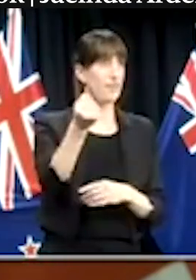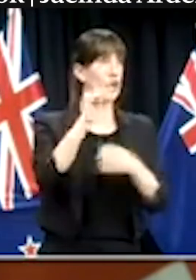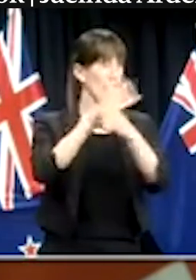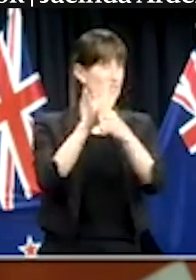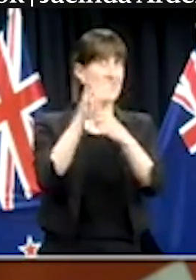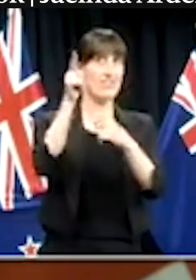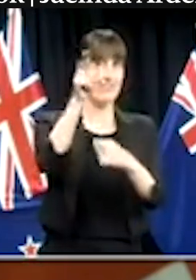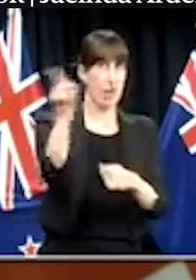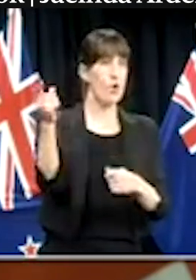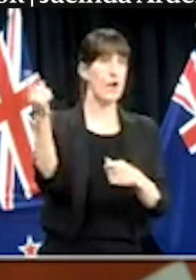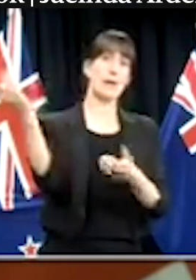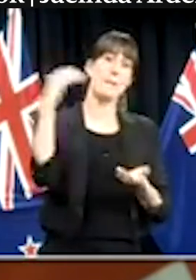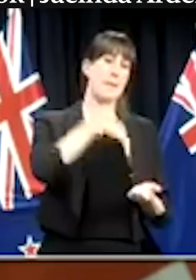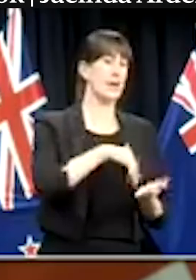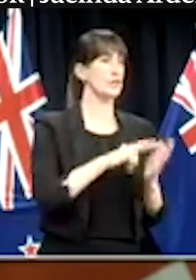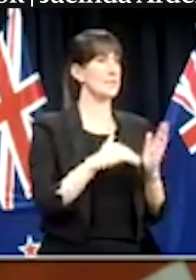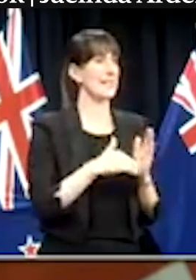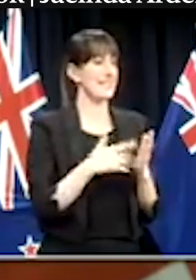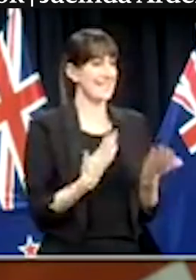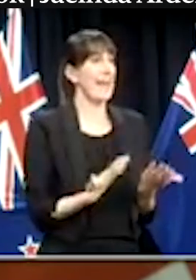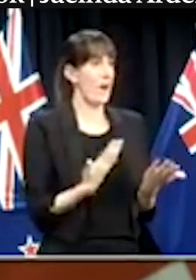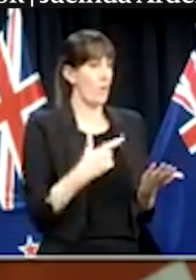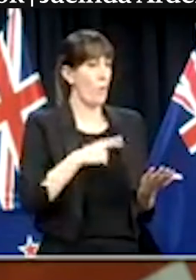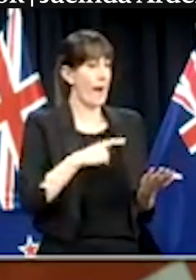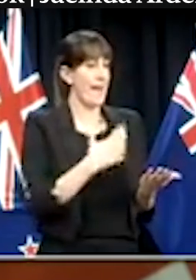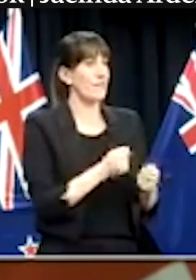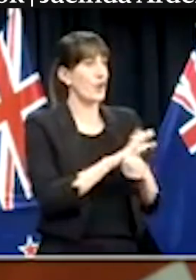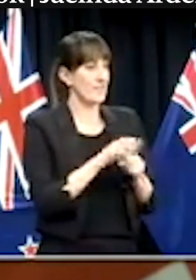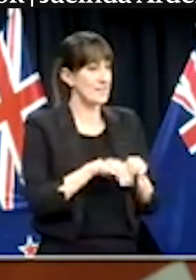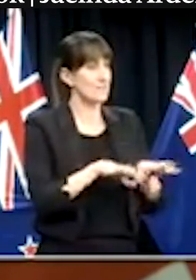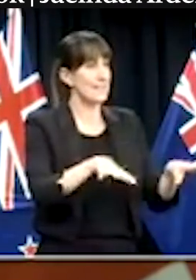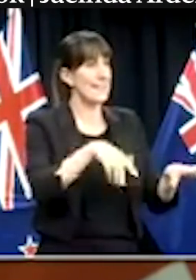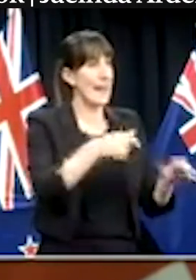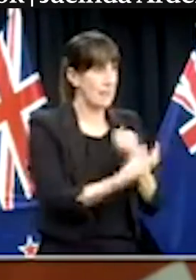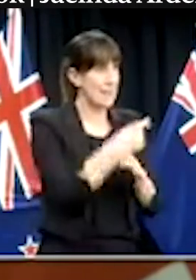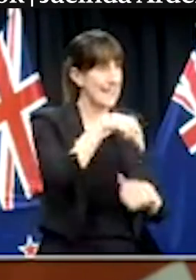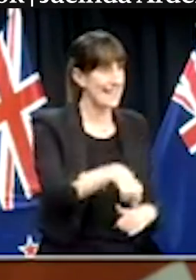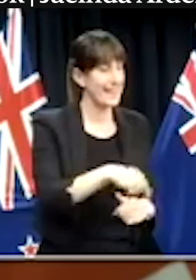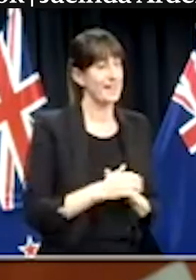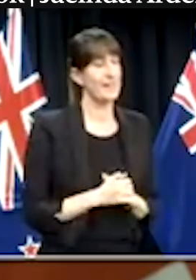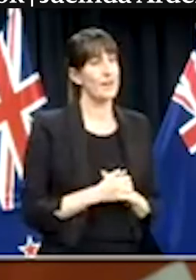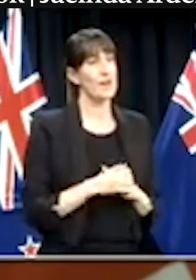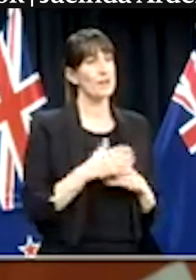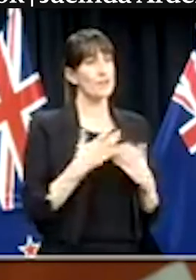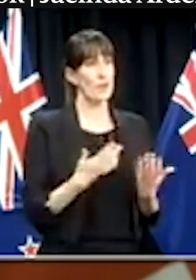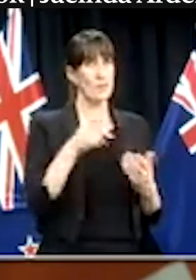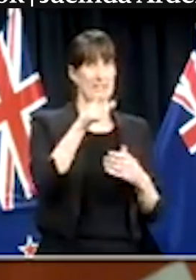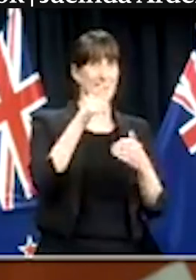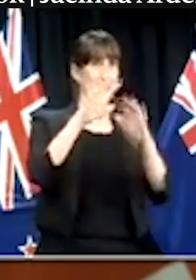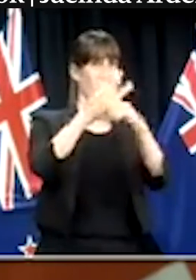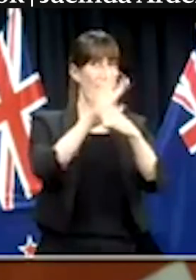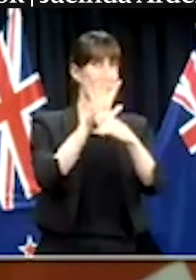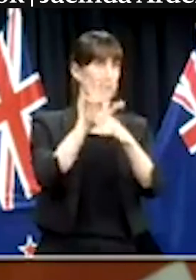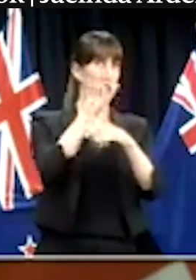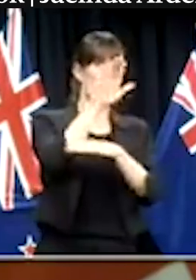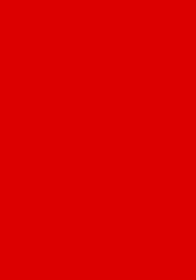time in the future where we will be opening our borders, but to suggest that time is now, when the virus is getting worse, is